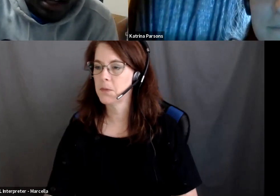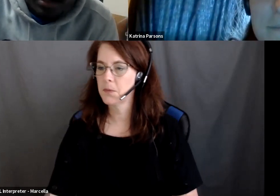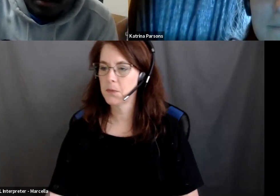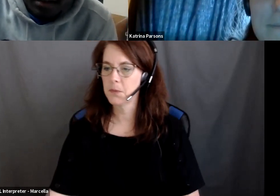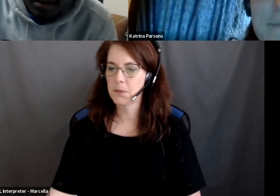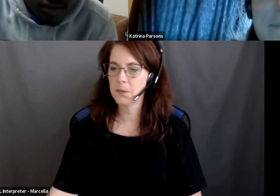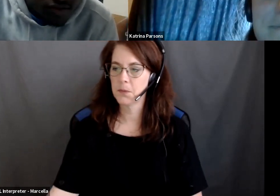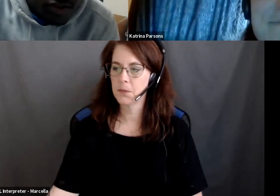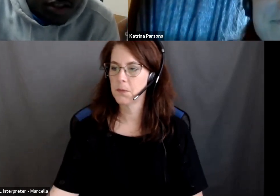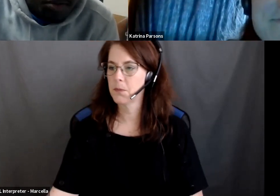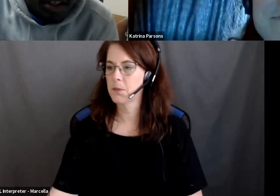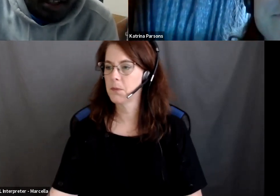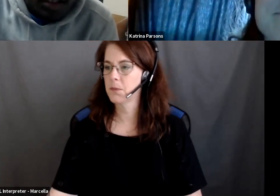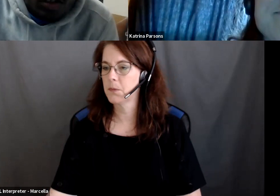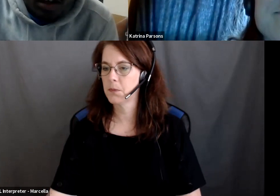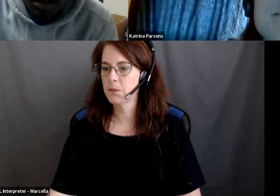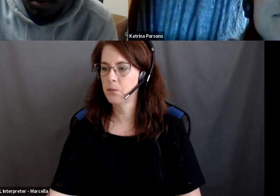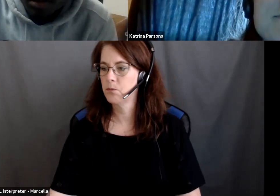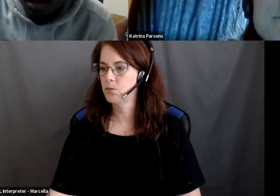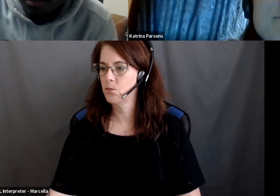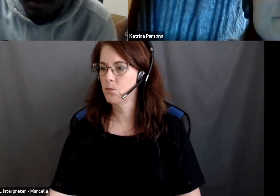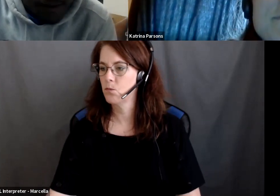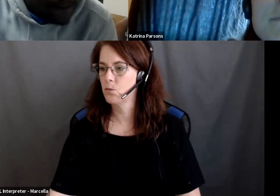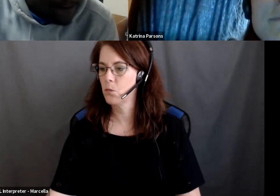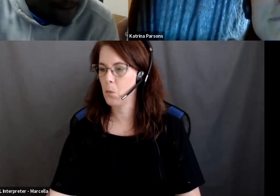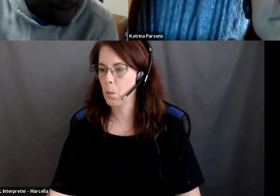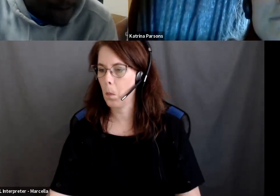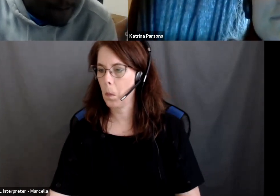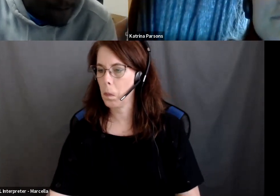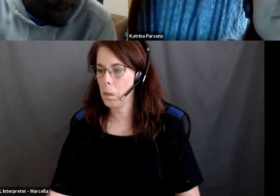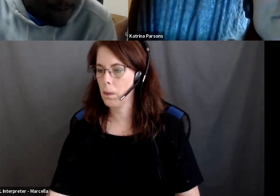the chat. We should be getting started about 9.